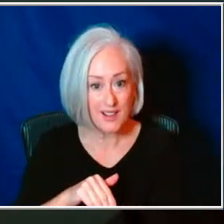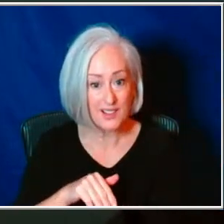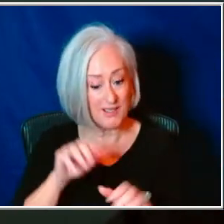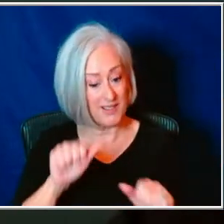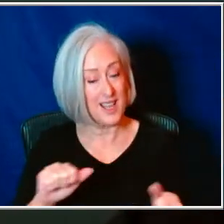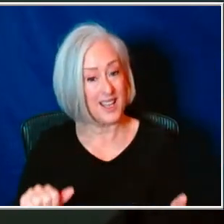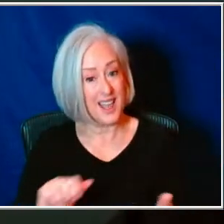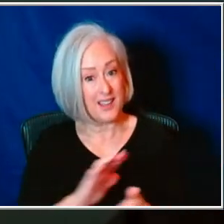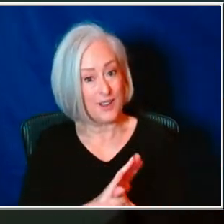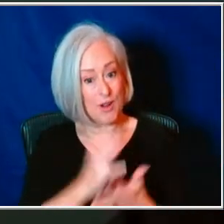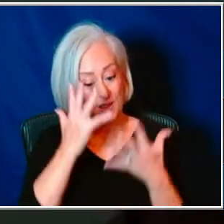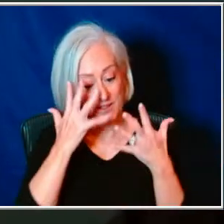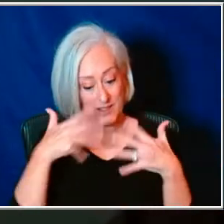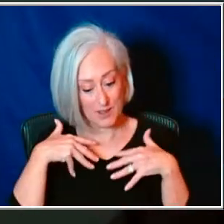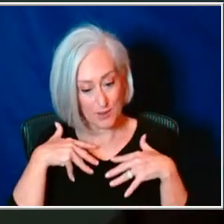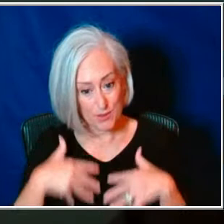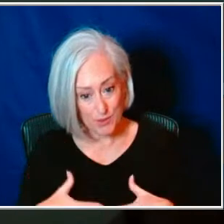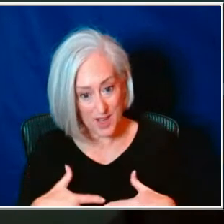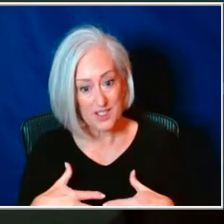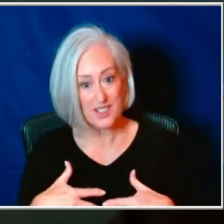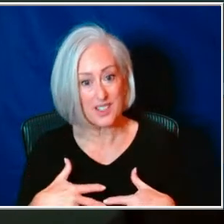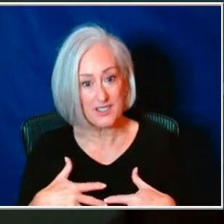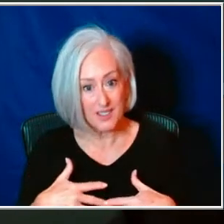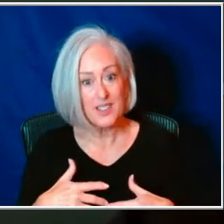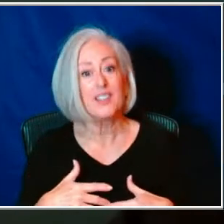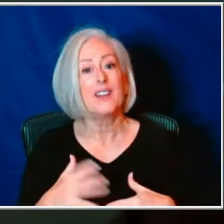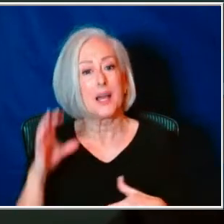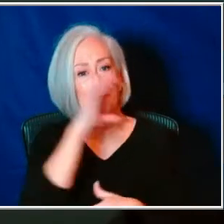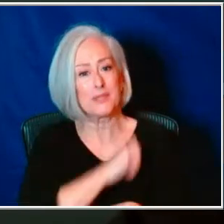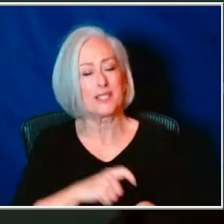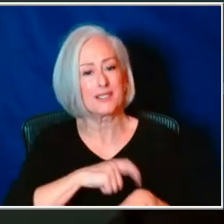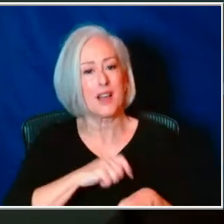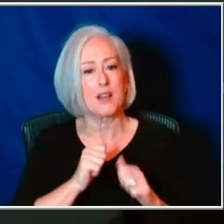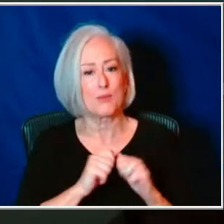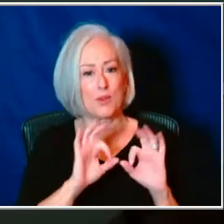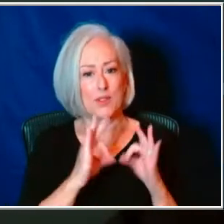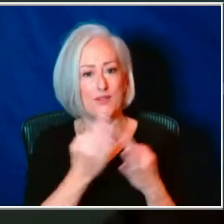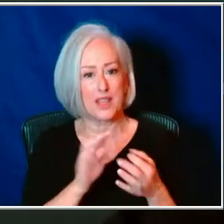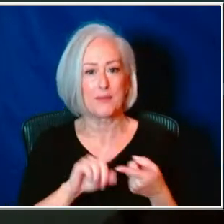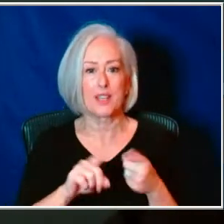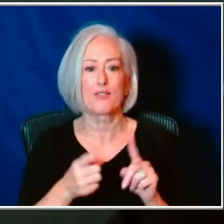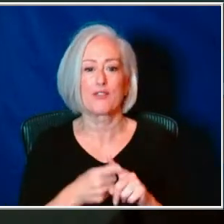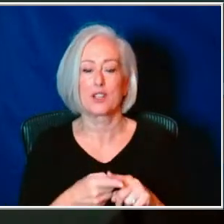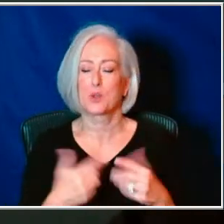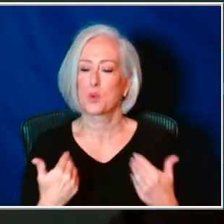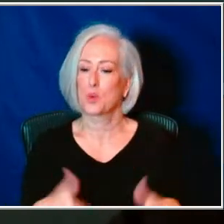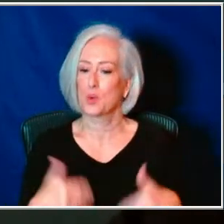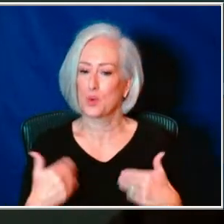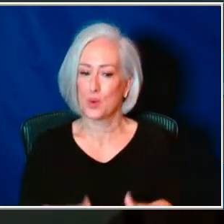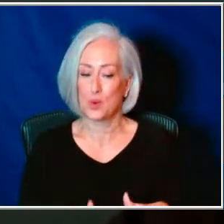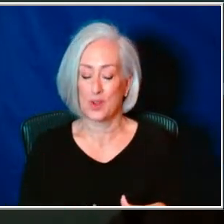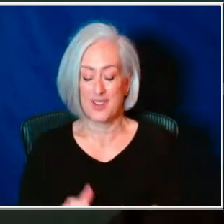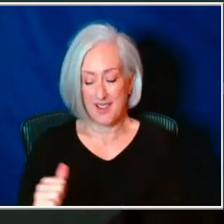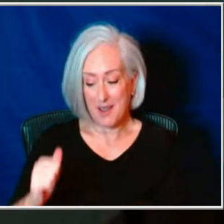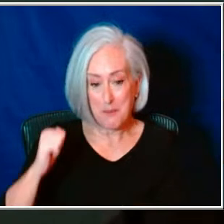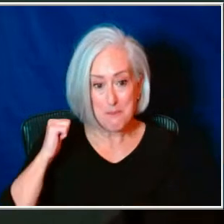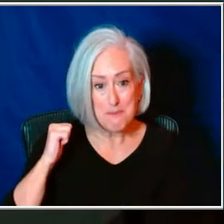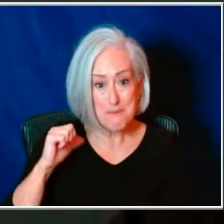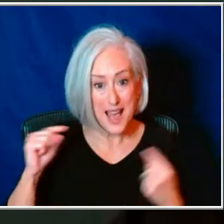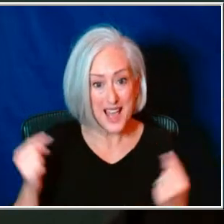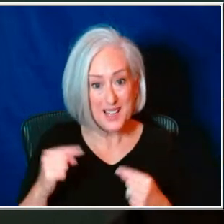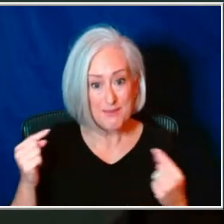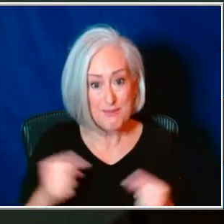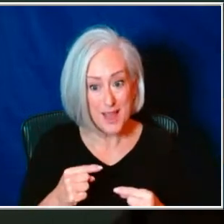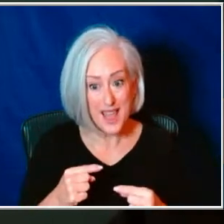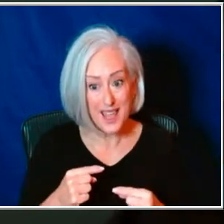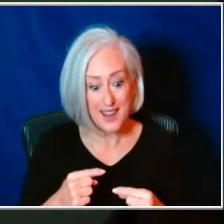missed time with family and friends. And yet, despite this widespread common problem, back pain is not a